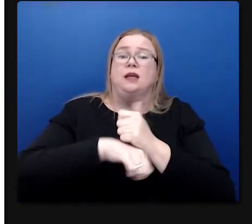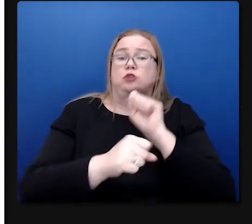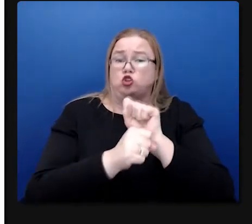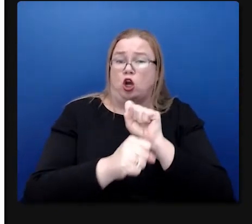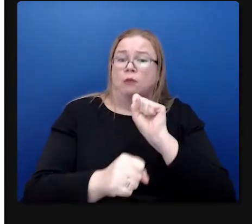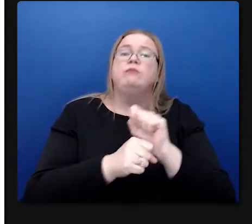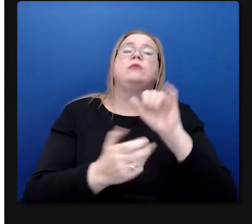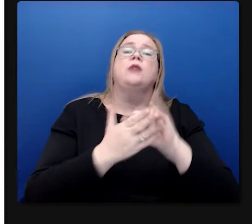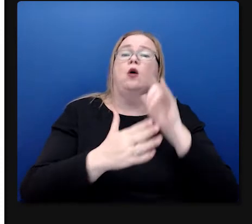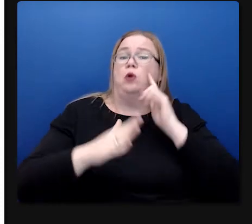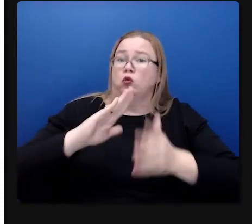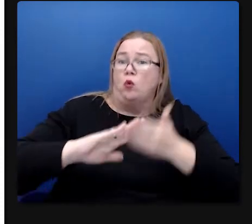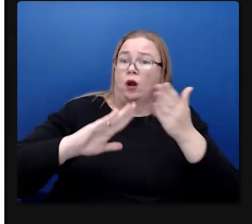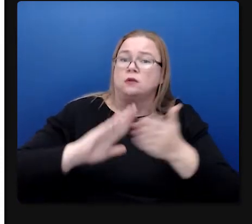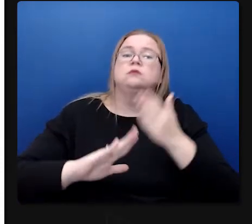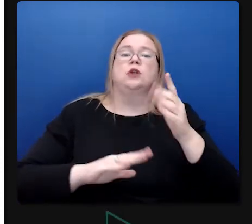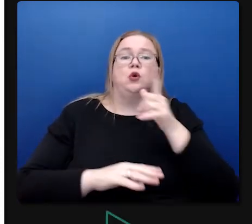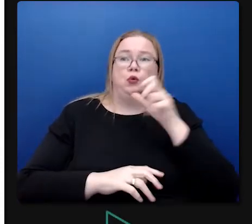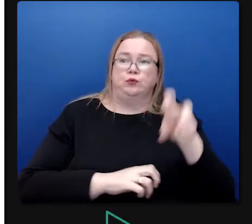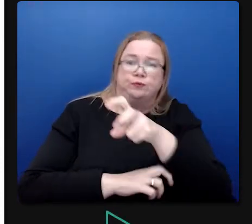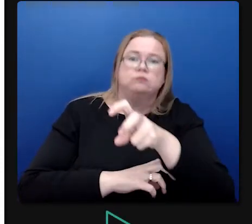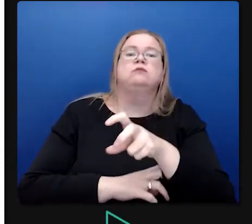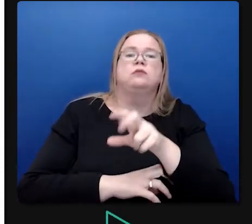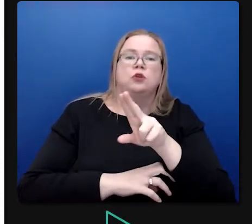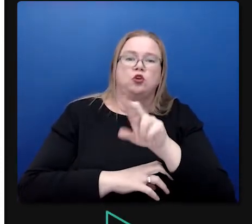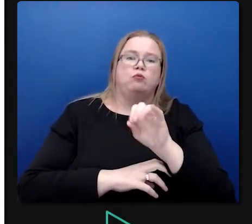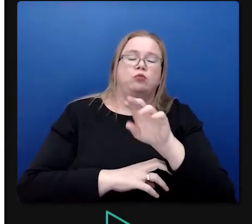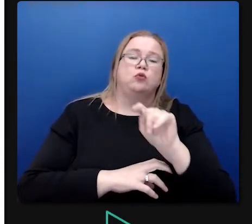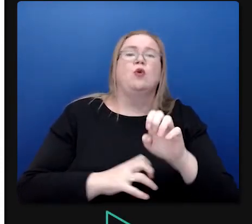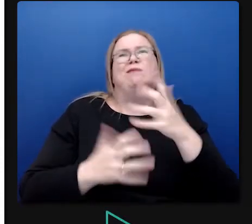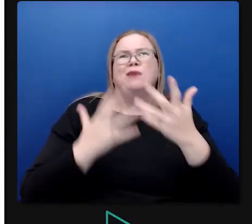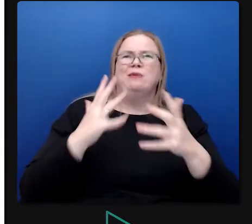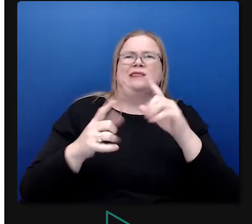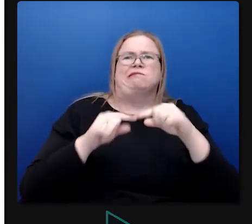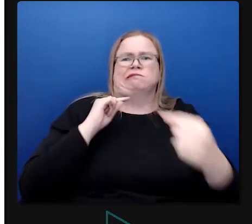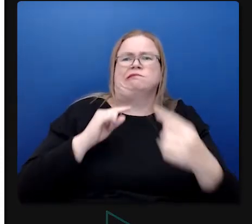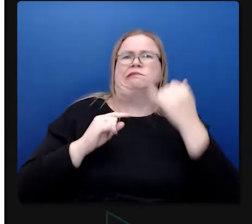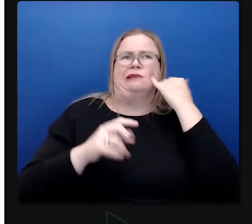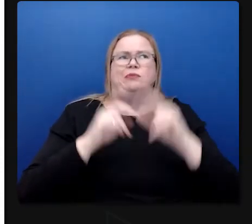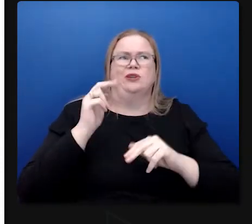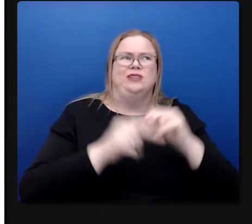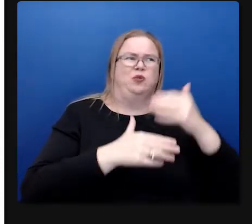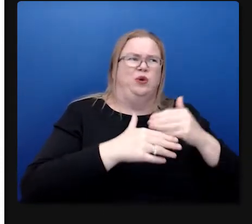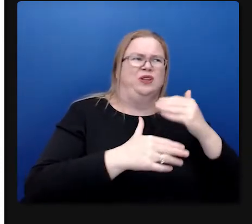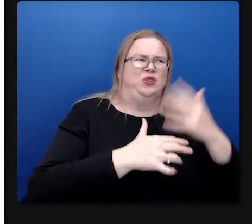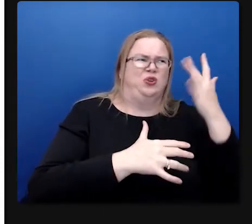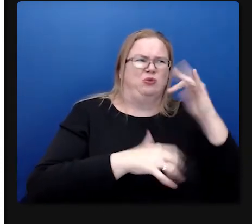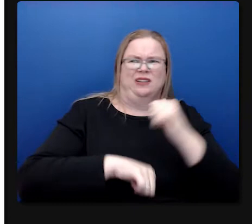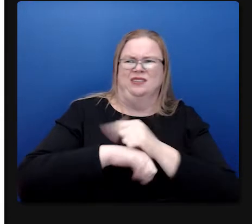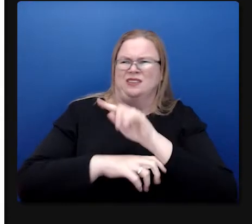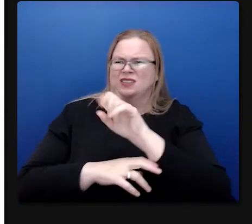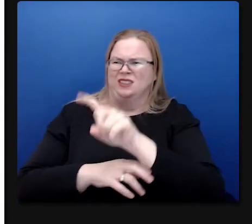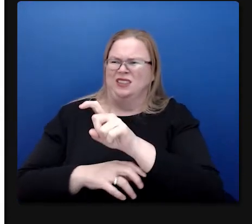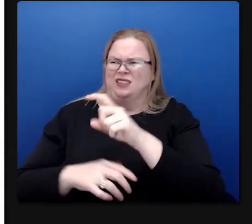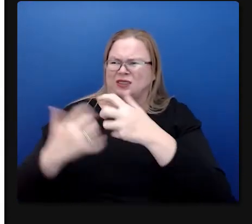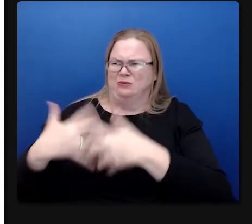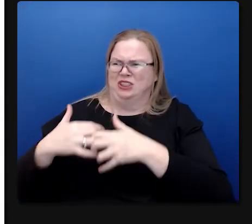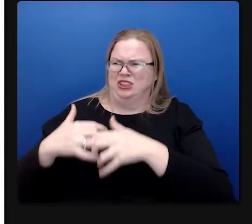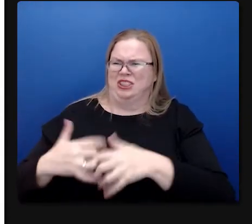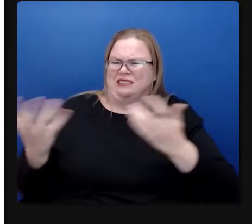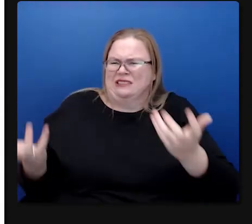a job that we're going to run on Ubuntu, which might be slightly counterintuitive. If we're building for Windows, why are we spinning up a Linux virtual